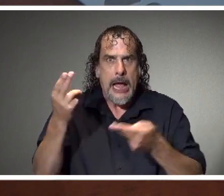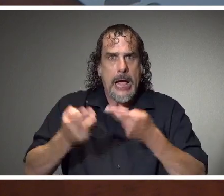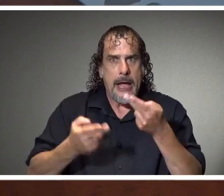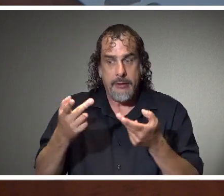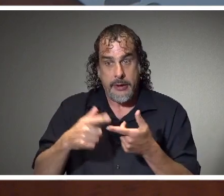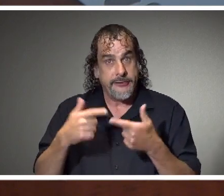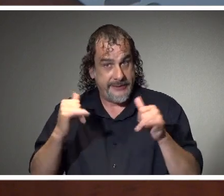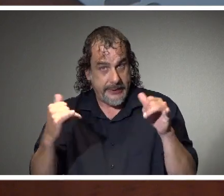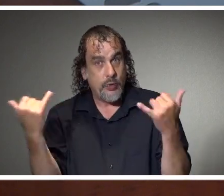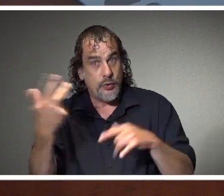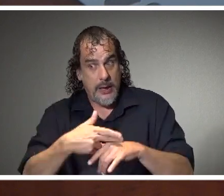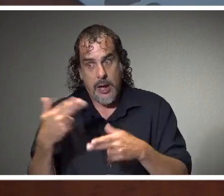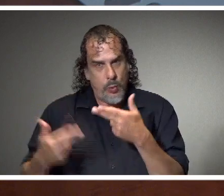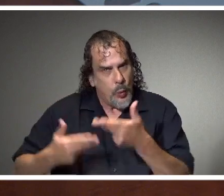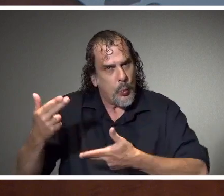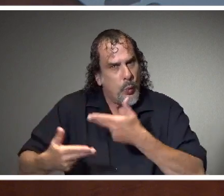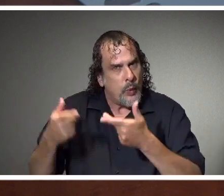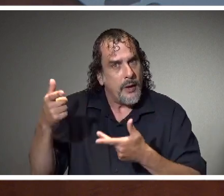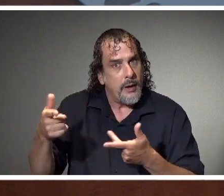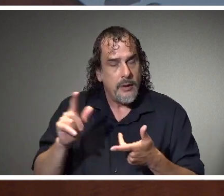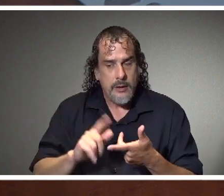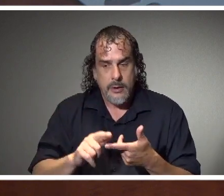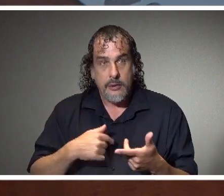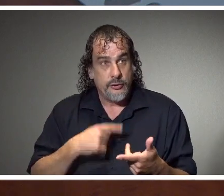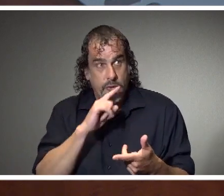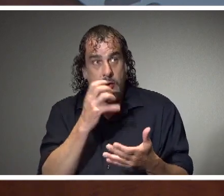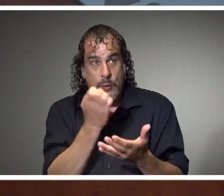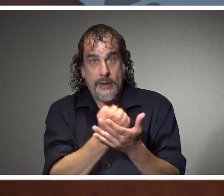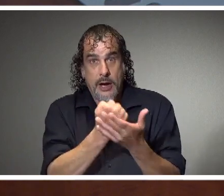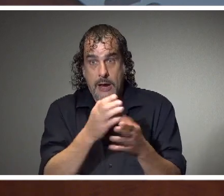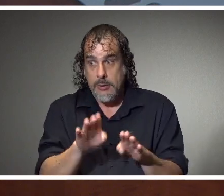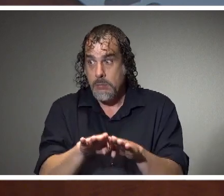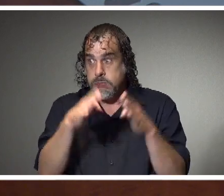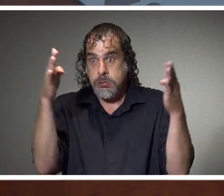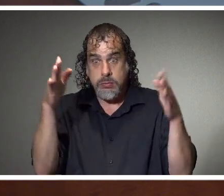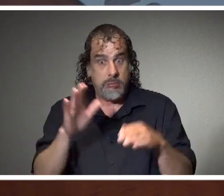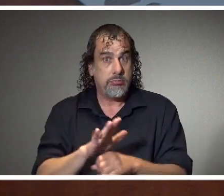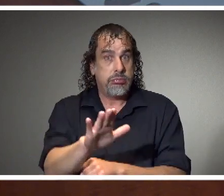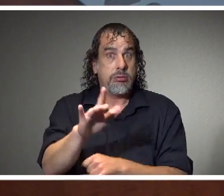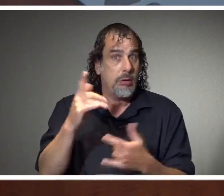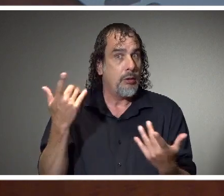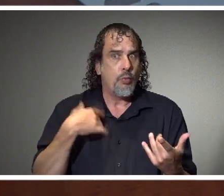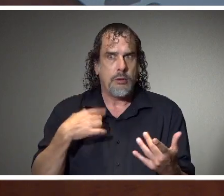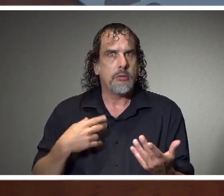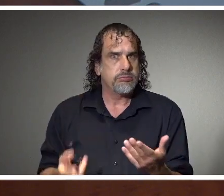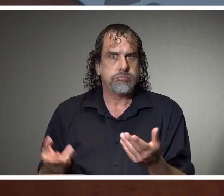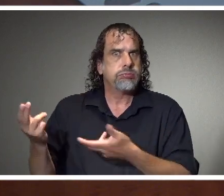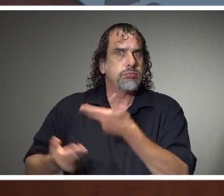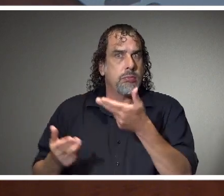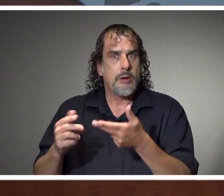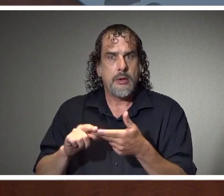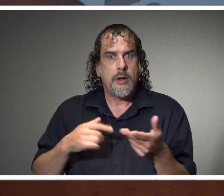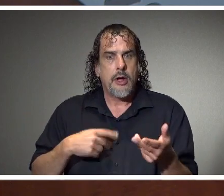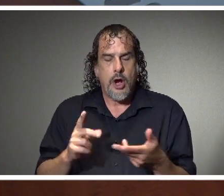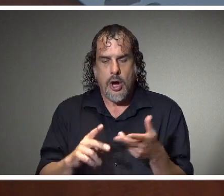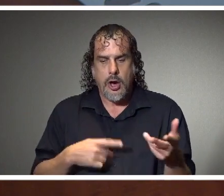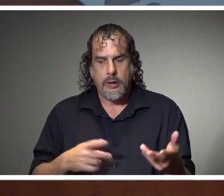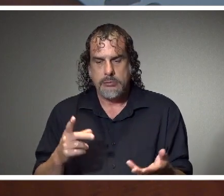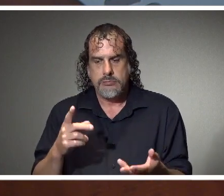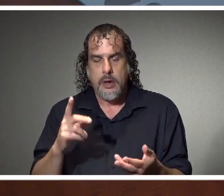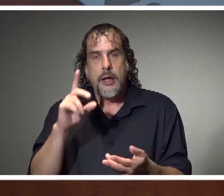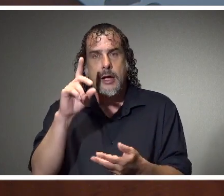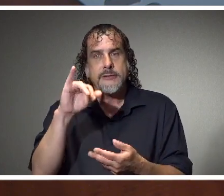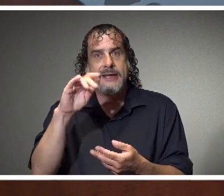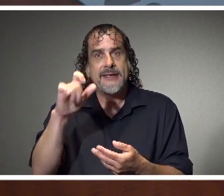so, and especially will pick up once the economy starts coming back, are diesel technicians. A generation